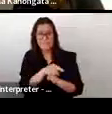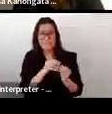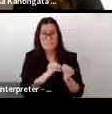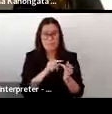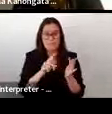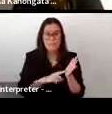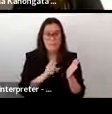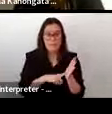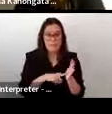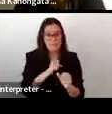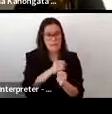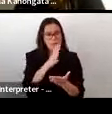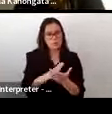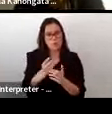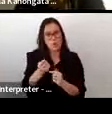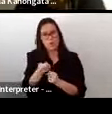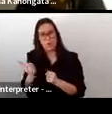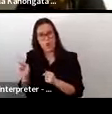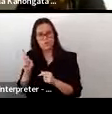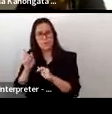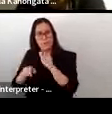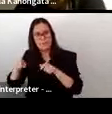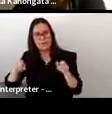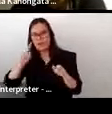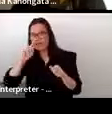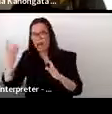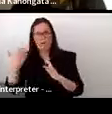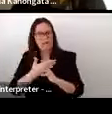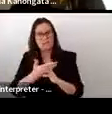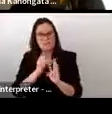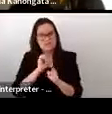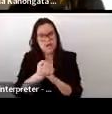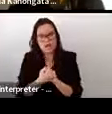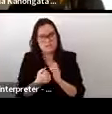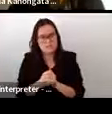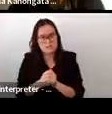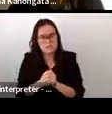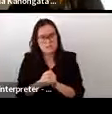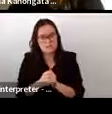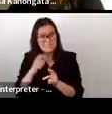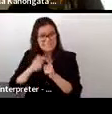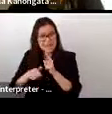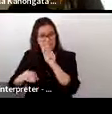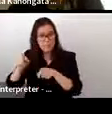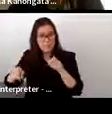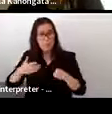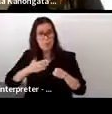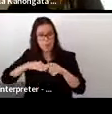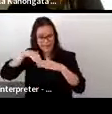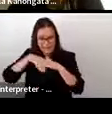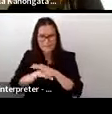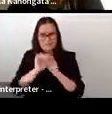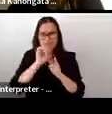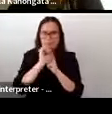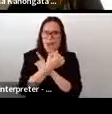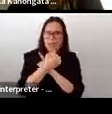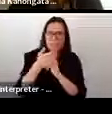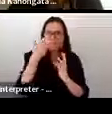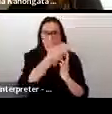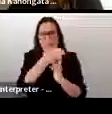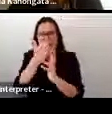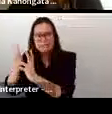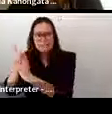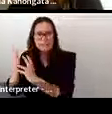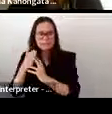offer. They want to contribute to our society and enjoy what it has to offer on a footing of